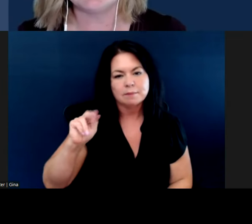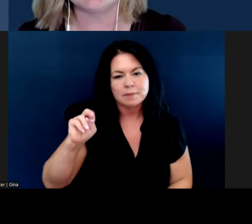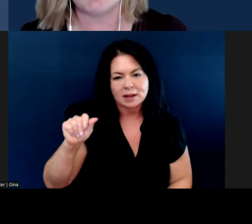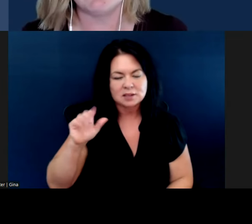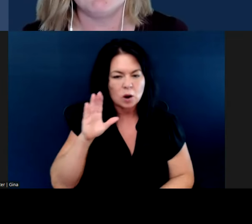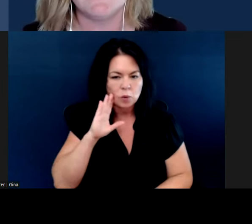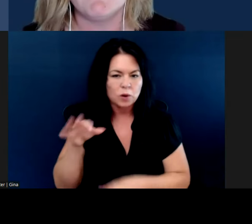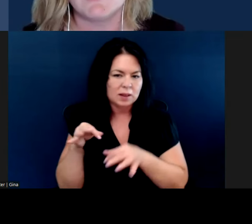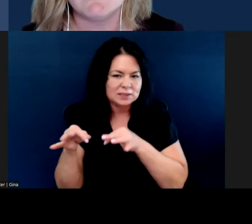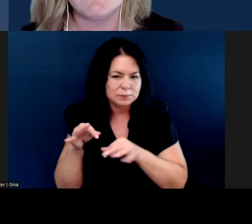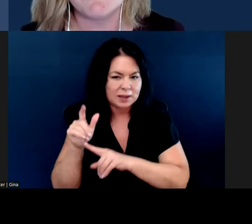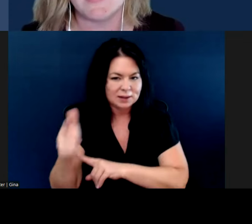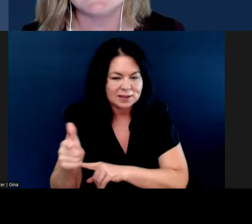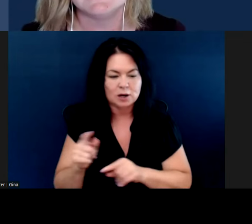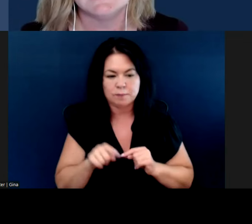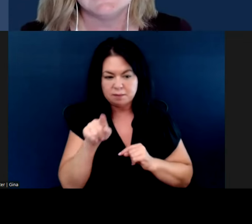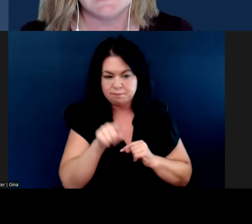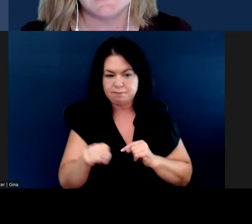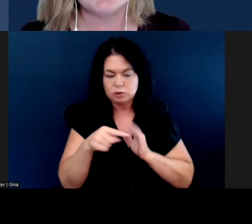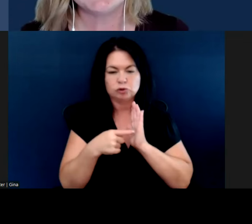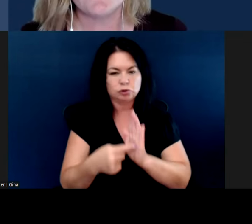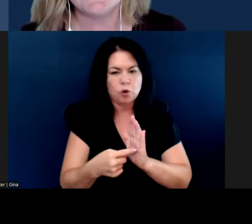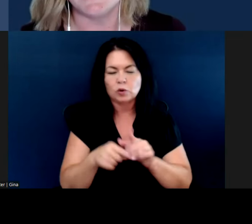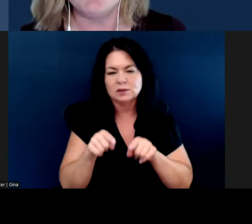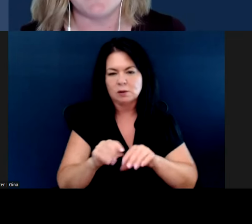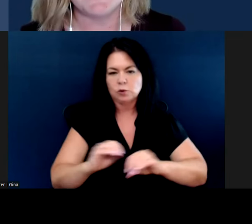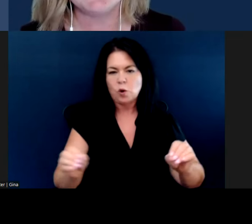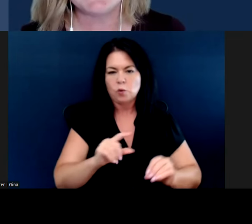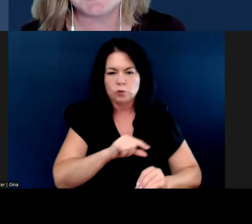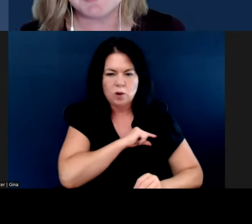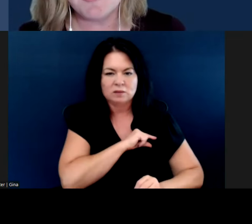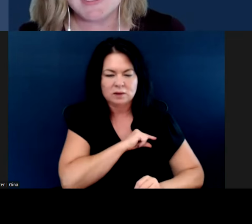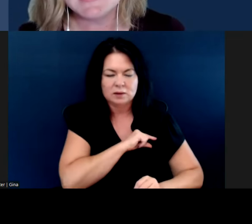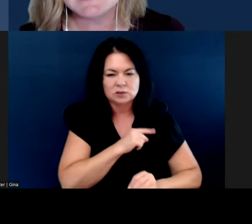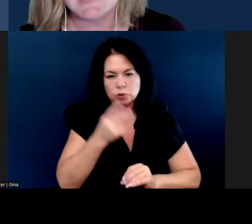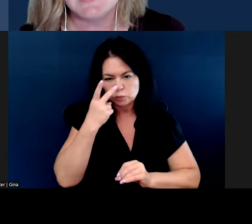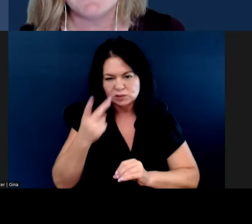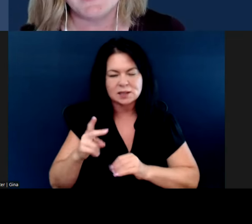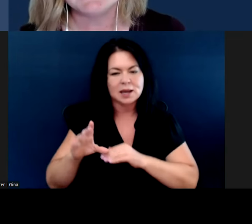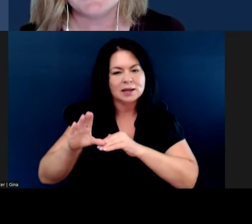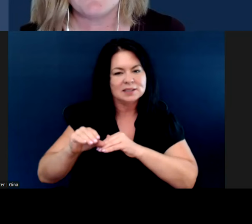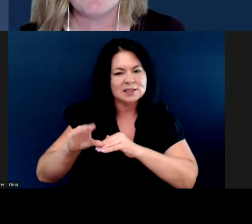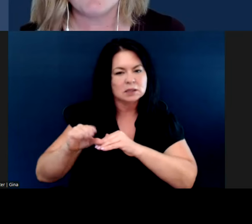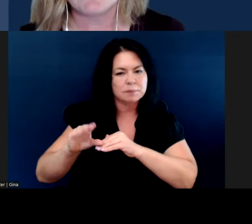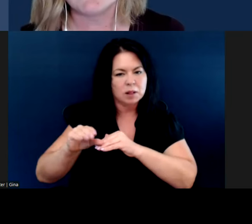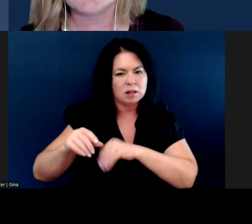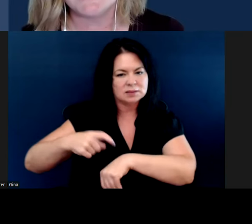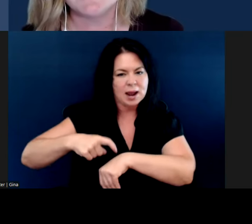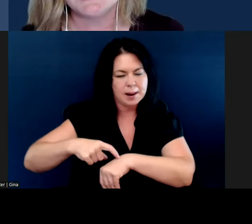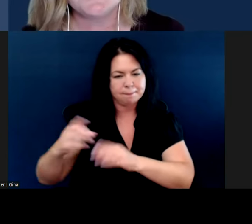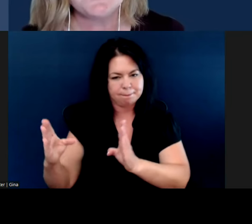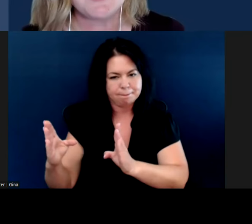someone who doesn't qualify for that. So again, you've got that deductible phase, right? So